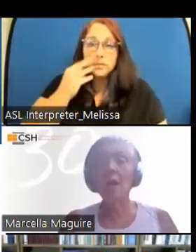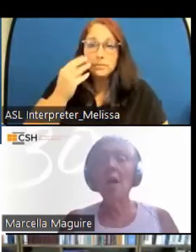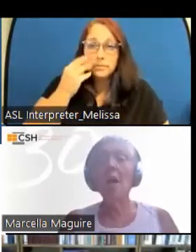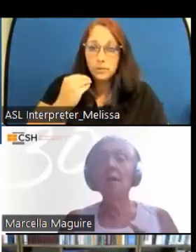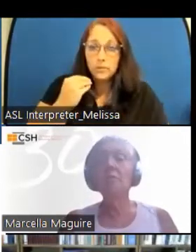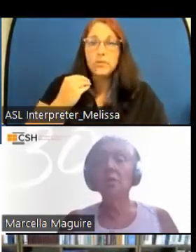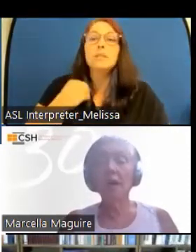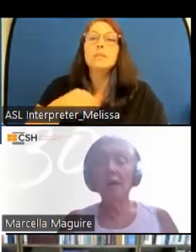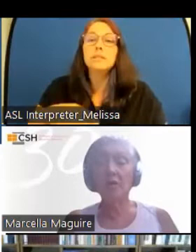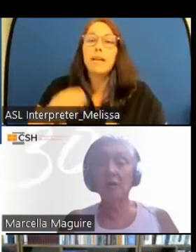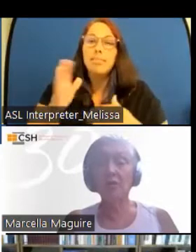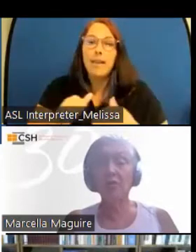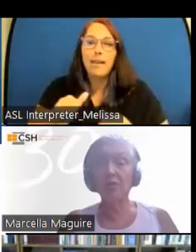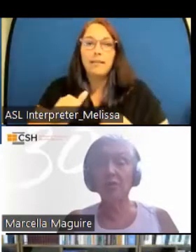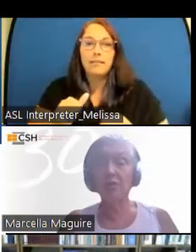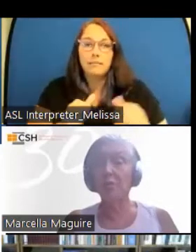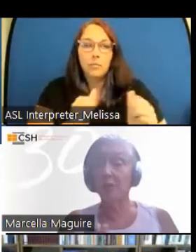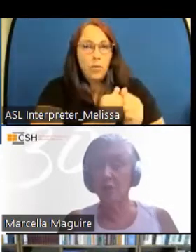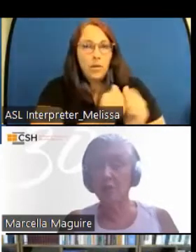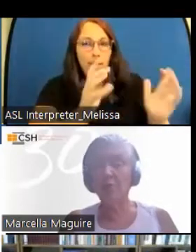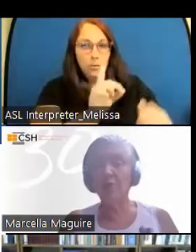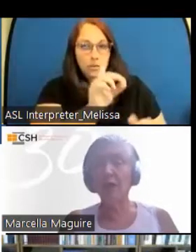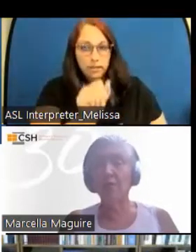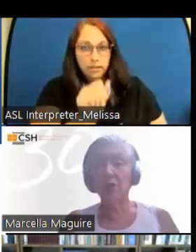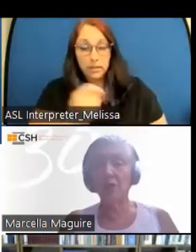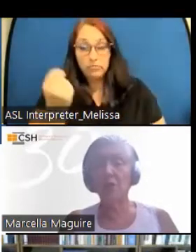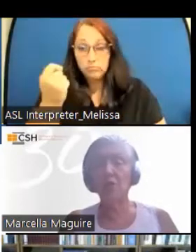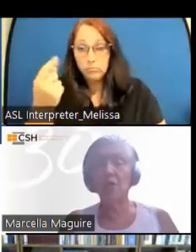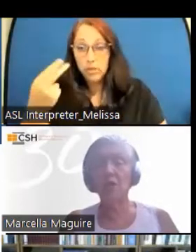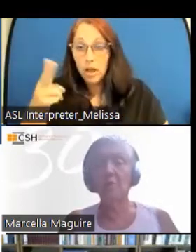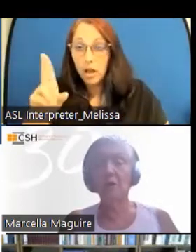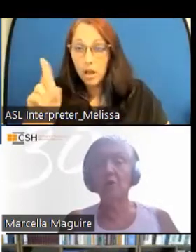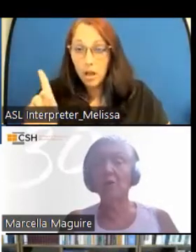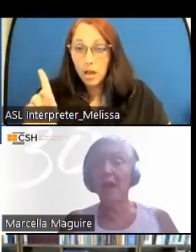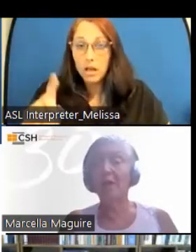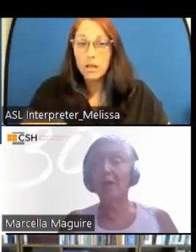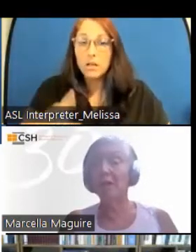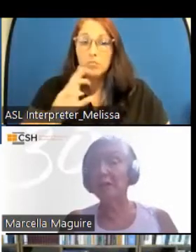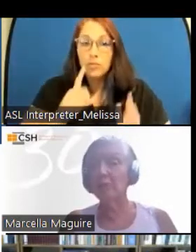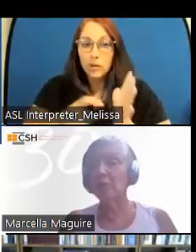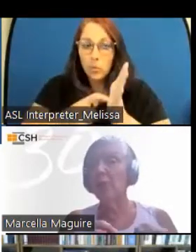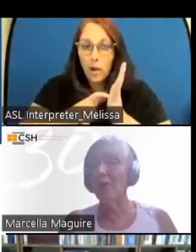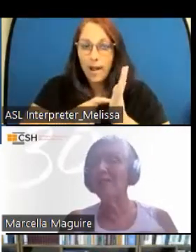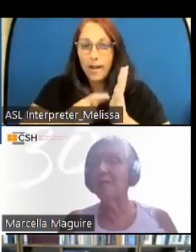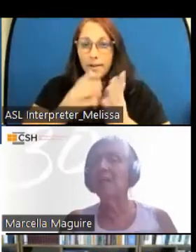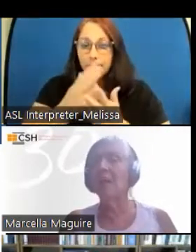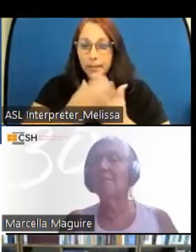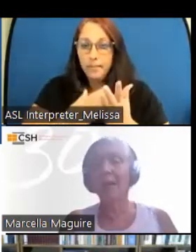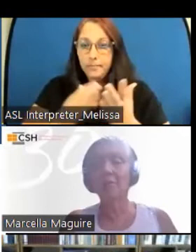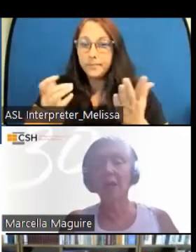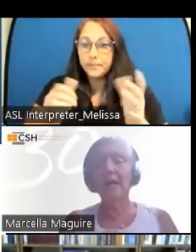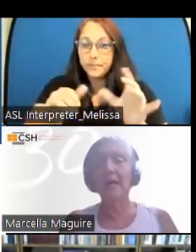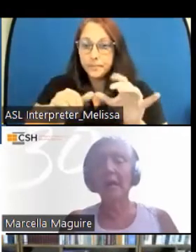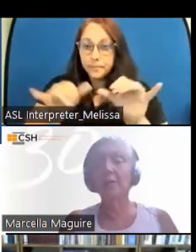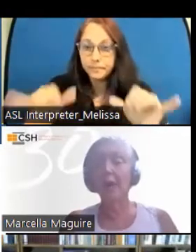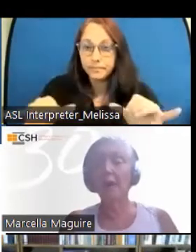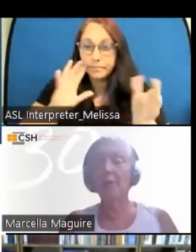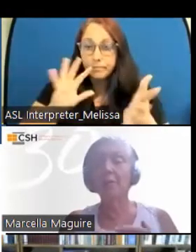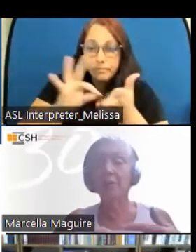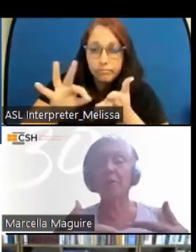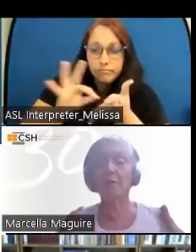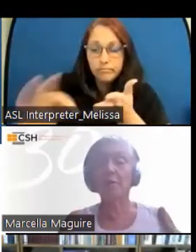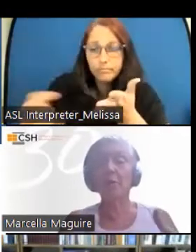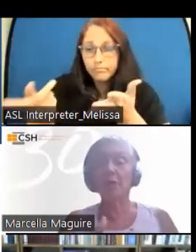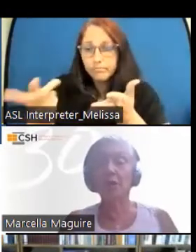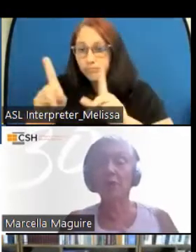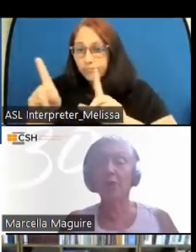disability. HUD requires local systems, continuums of care that Sharon's going to talk about, to do an annual literal point-in-time count, counting how many